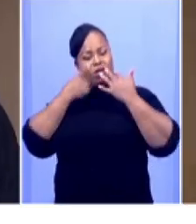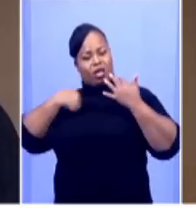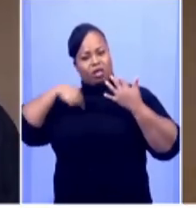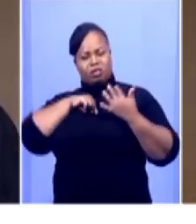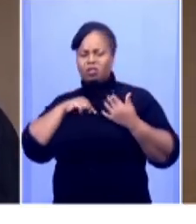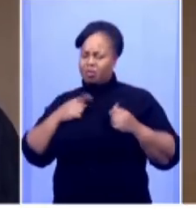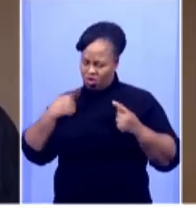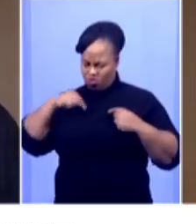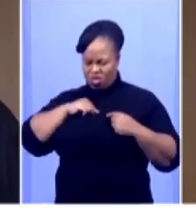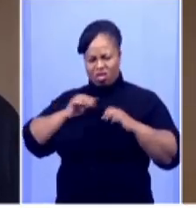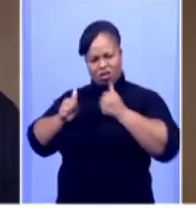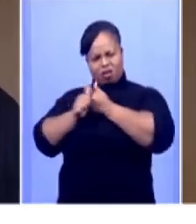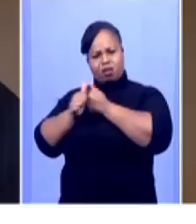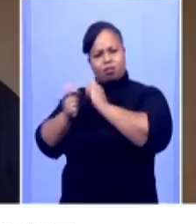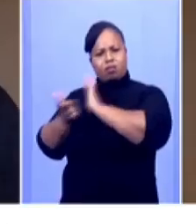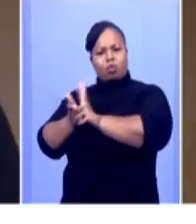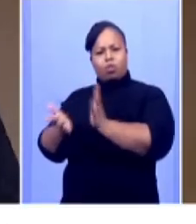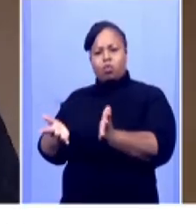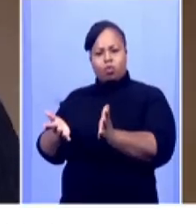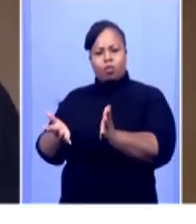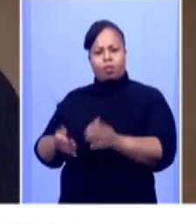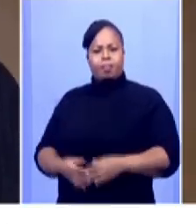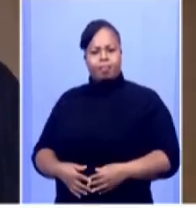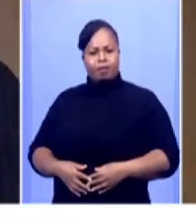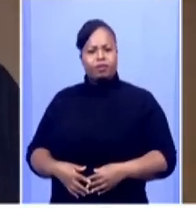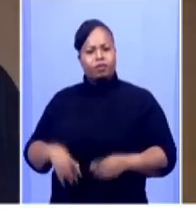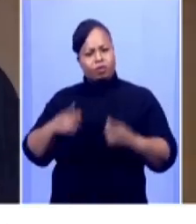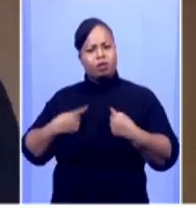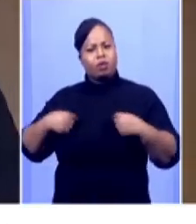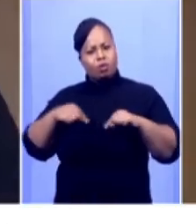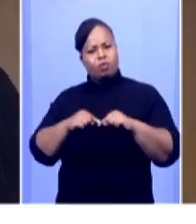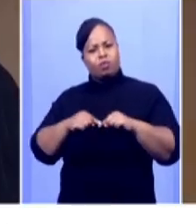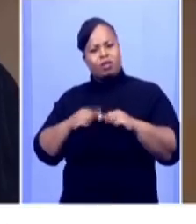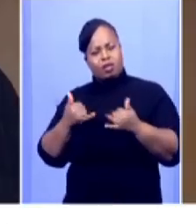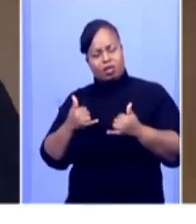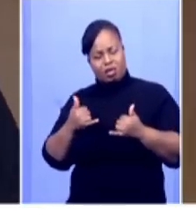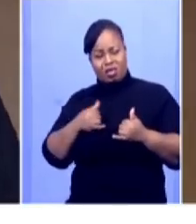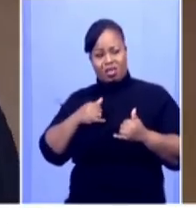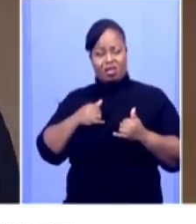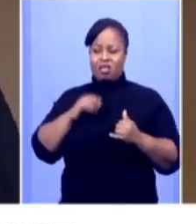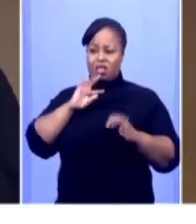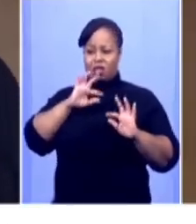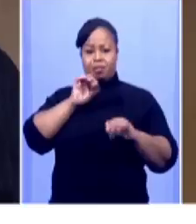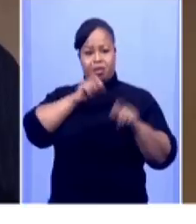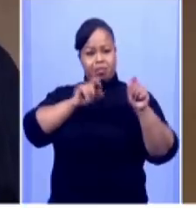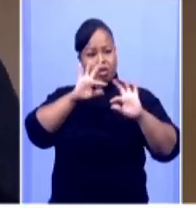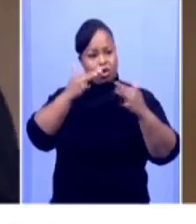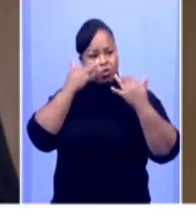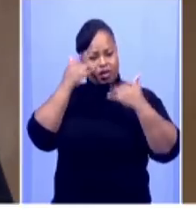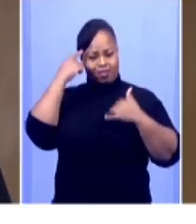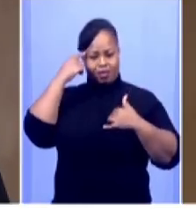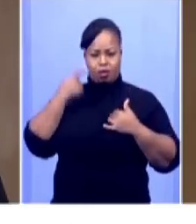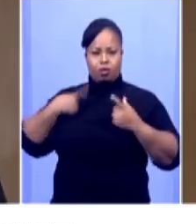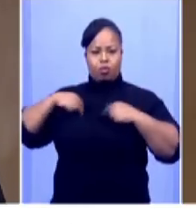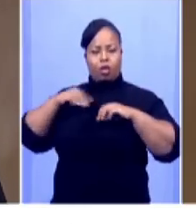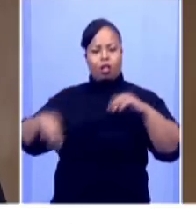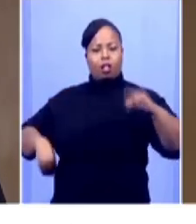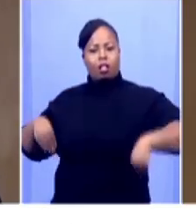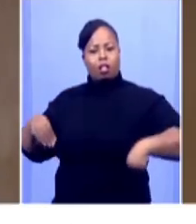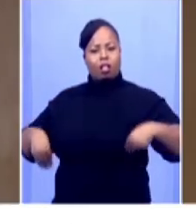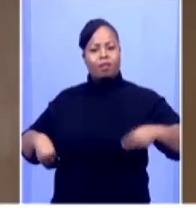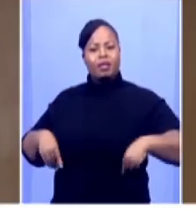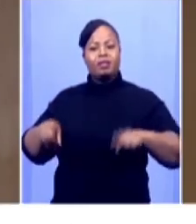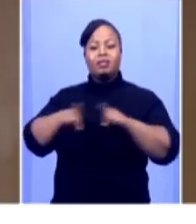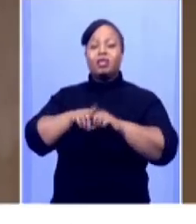law-abiding citizens, we are actually corrupt. And out in the media,